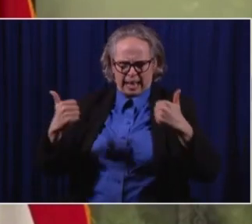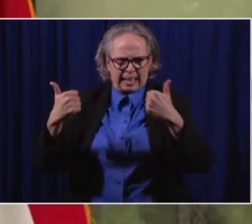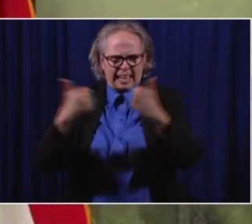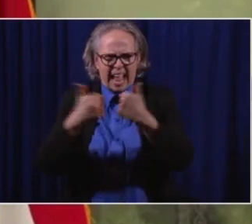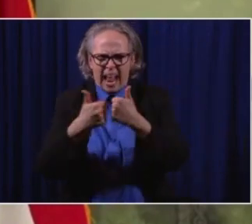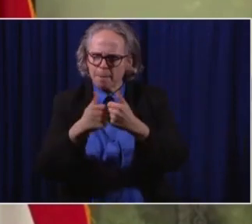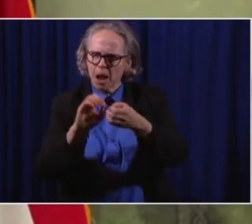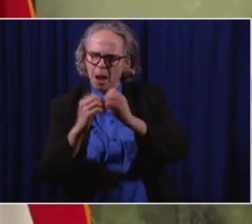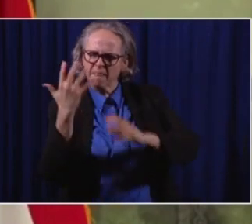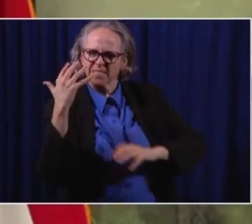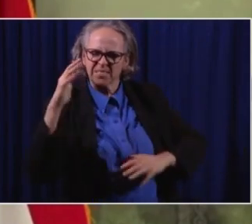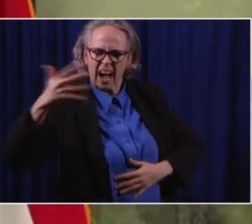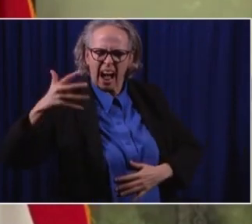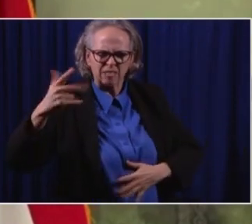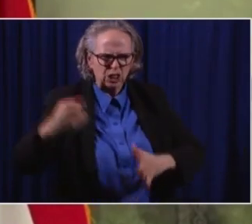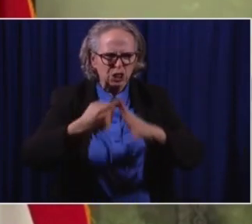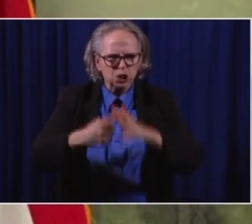2 o'clock.